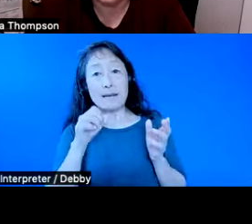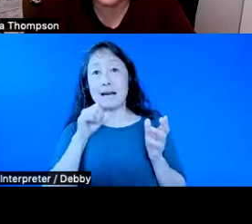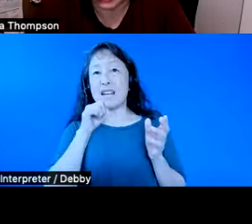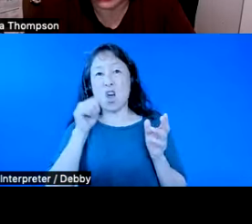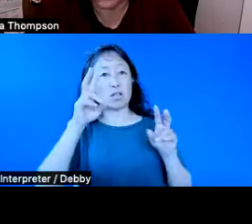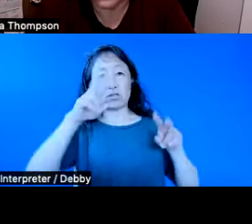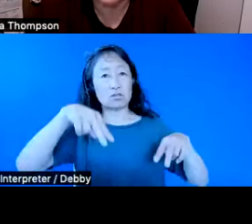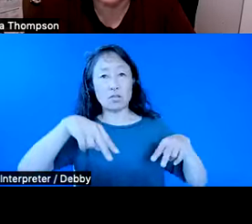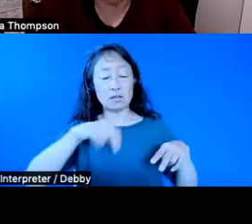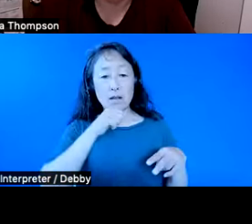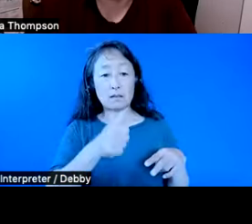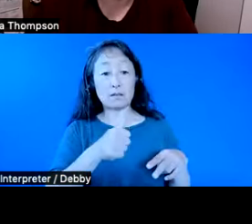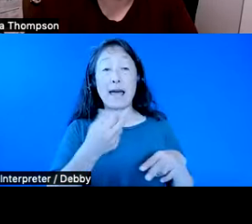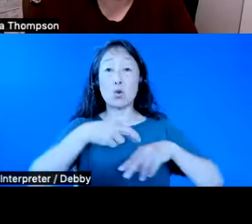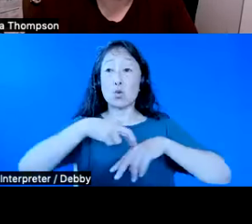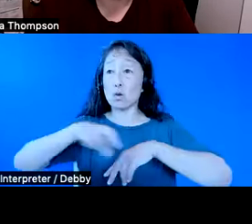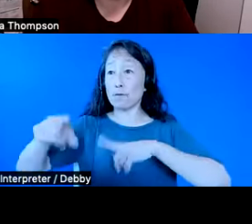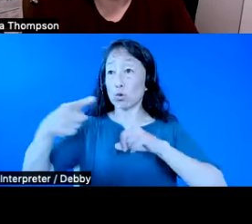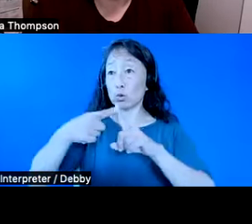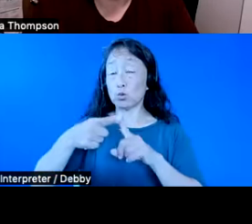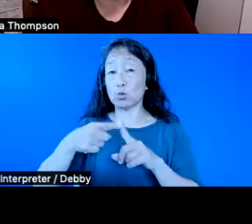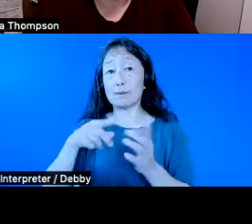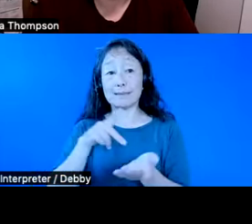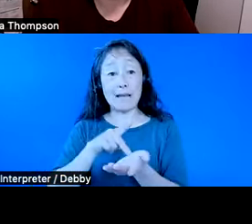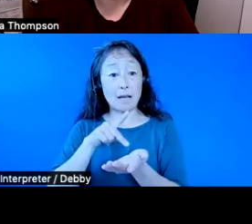to a psychiatrist if it's needed.